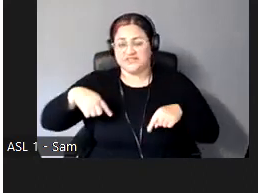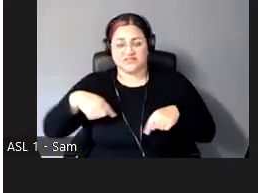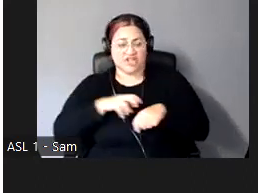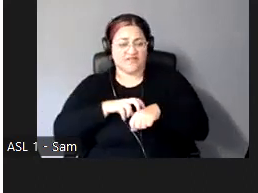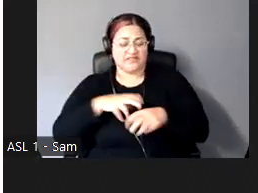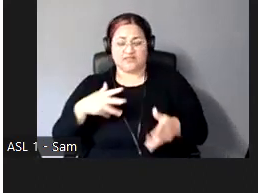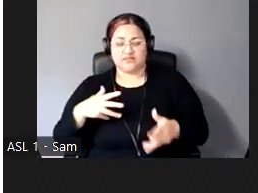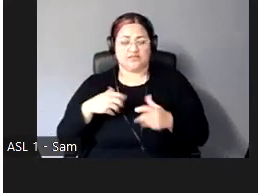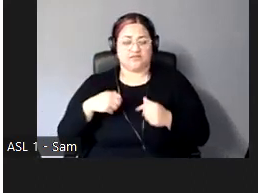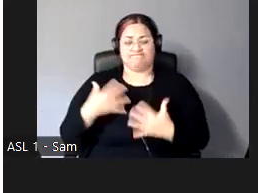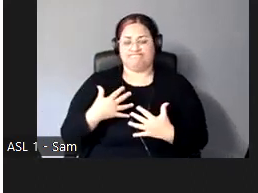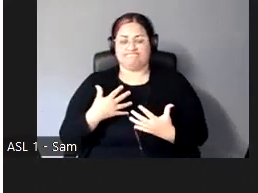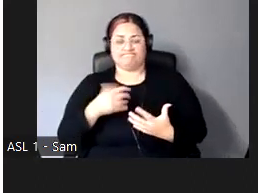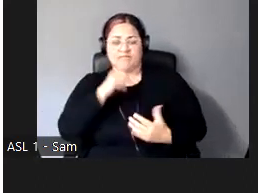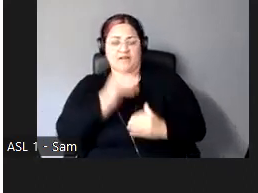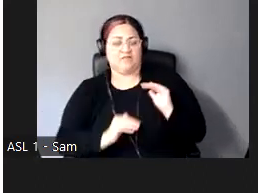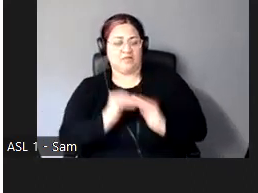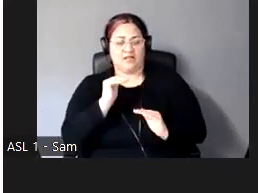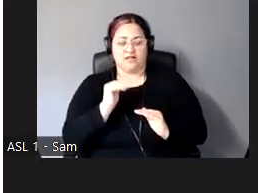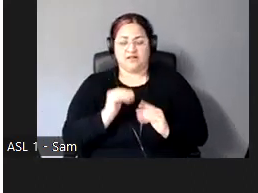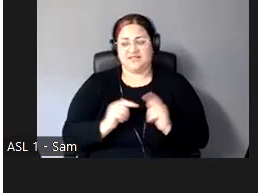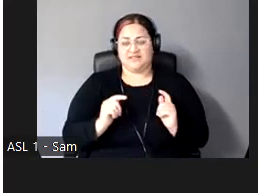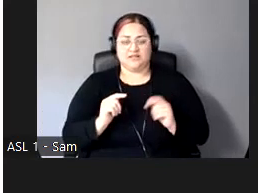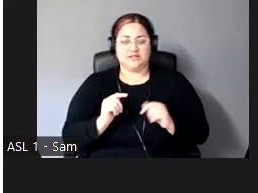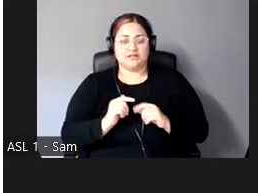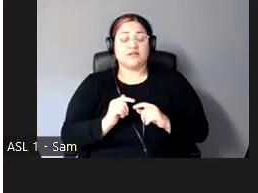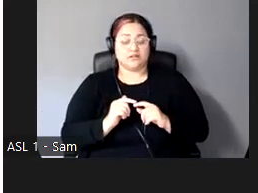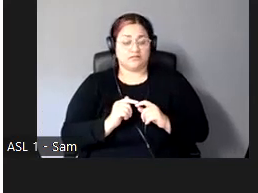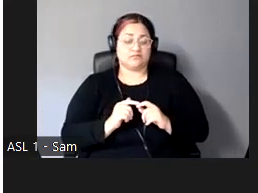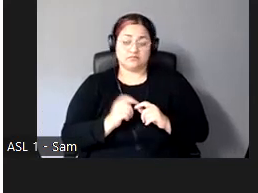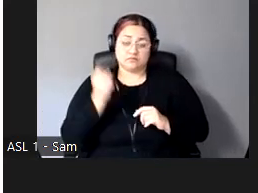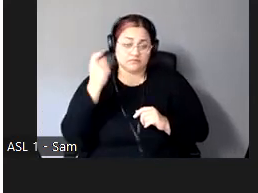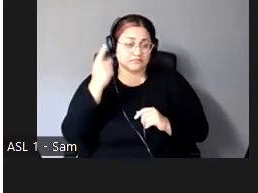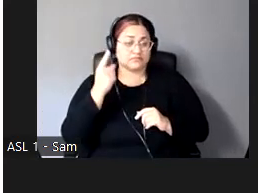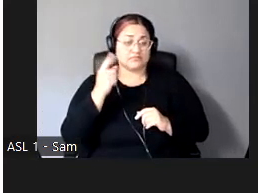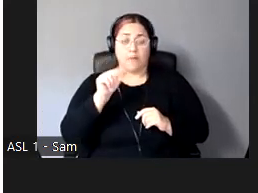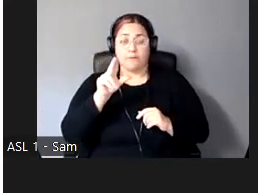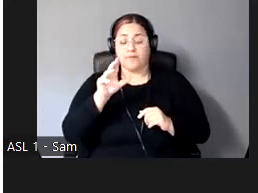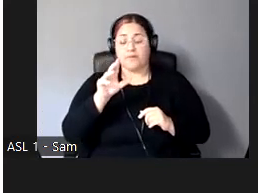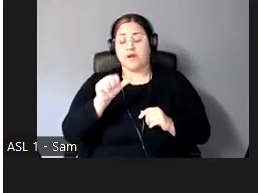forms of emotional abuse. People could be yelling, threatening, belittling,